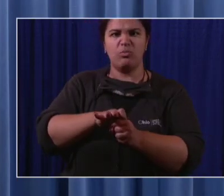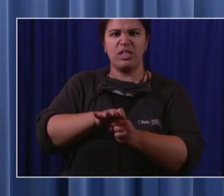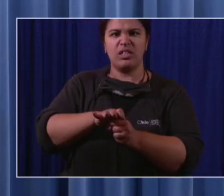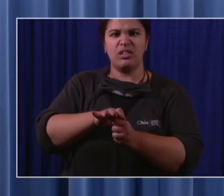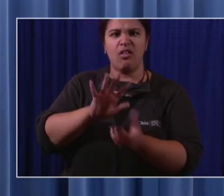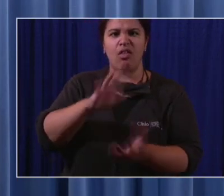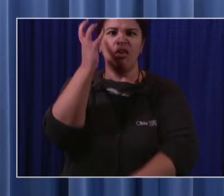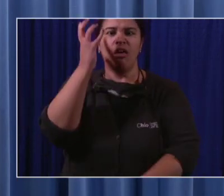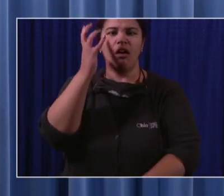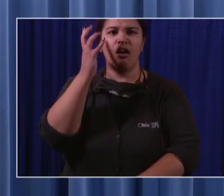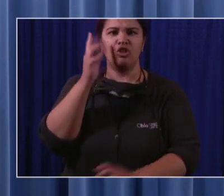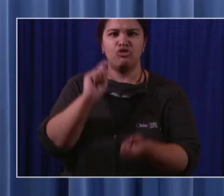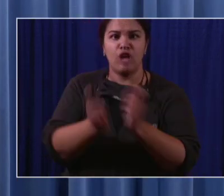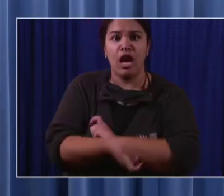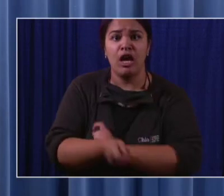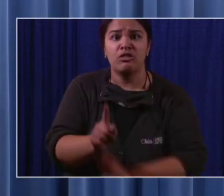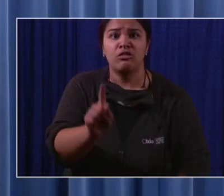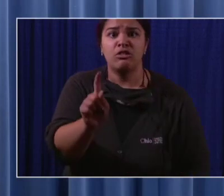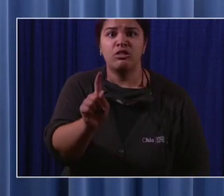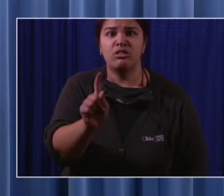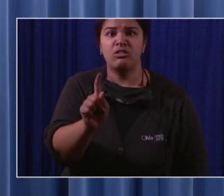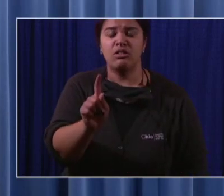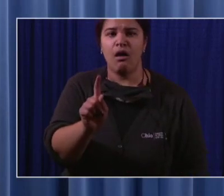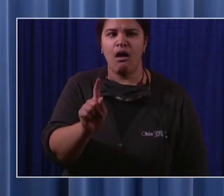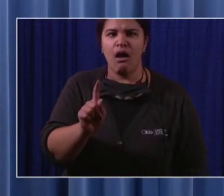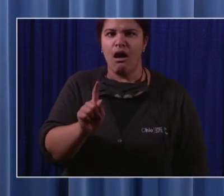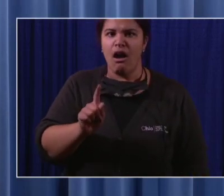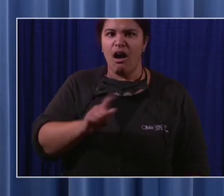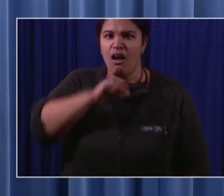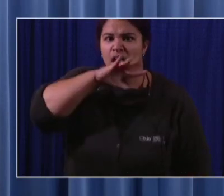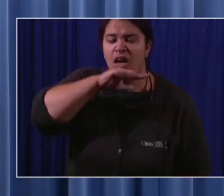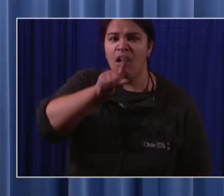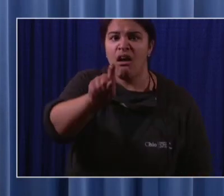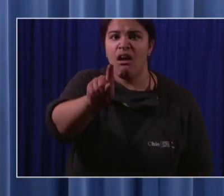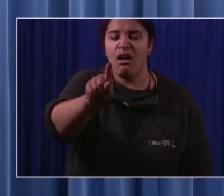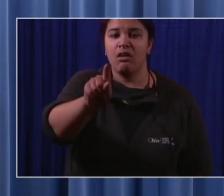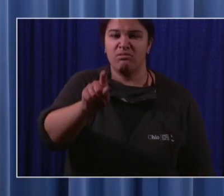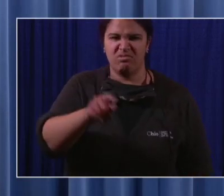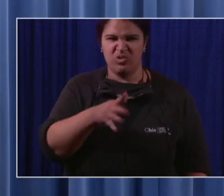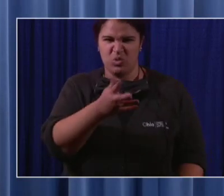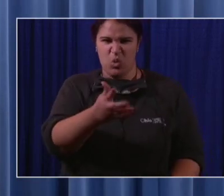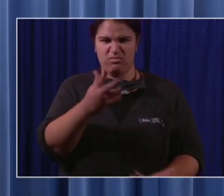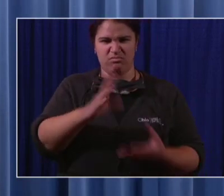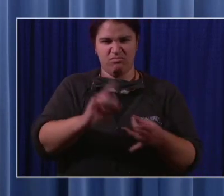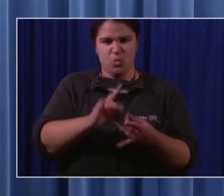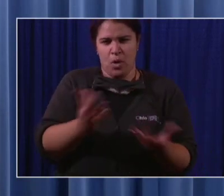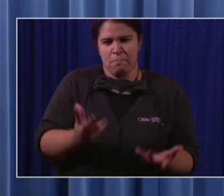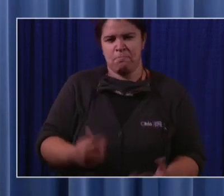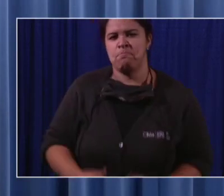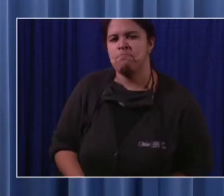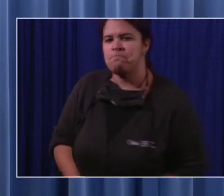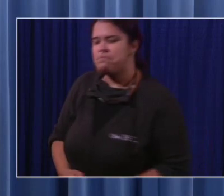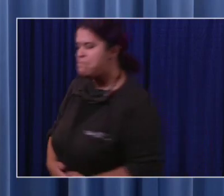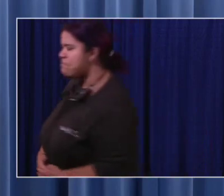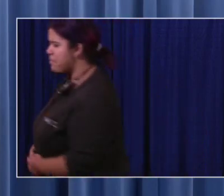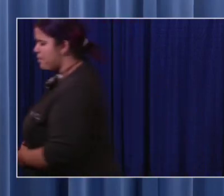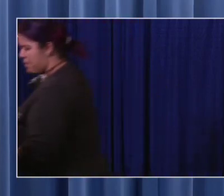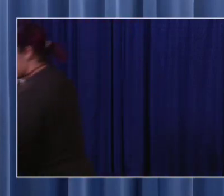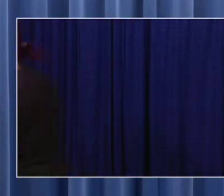We have a system that depends on vigorous participation by the two main parties,